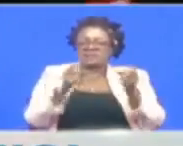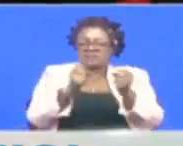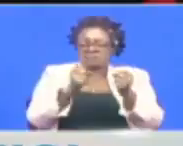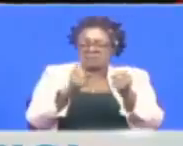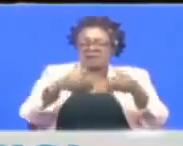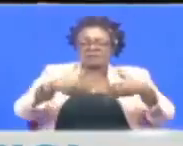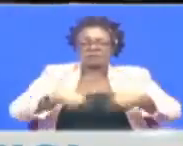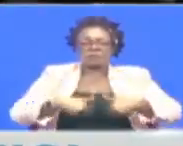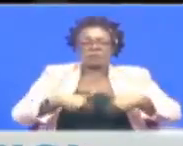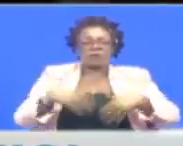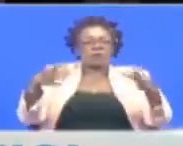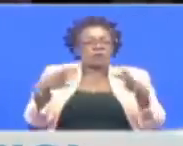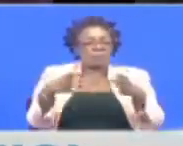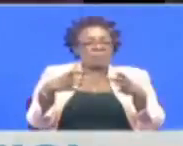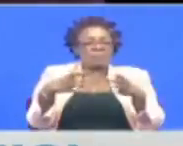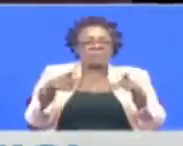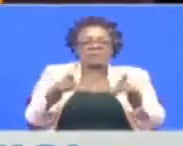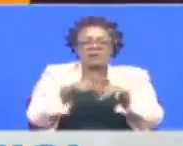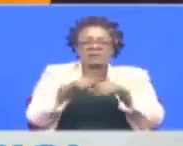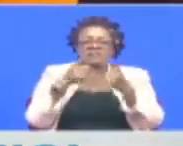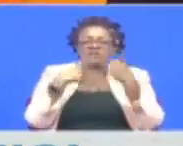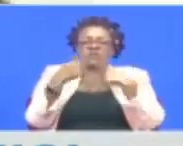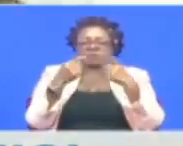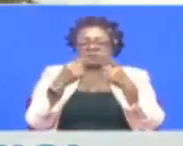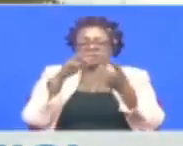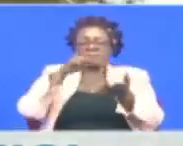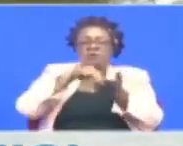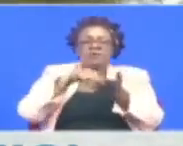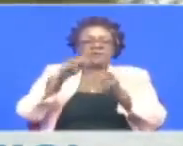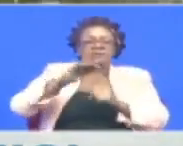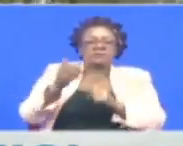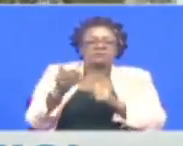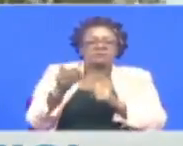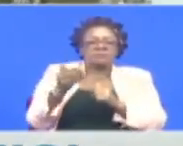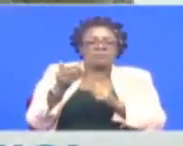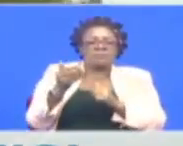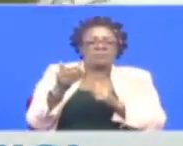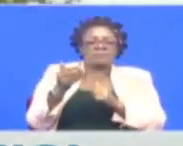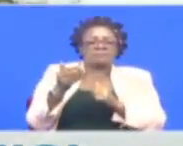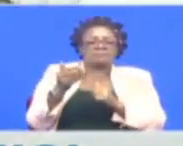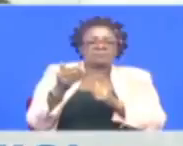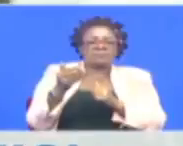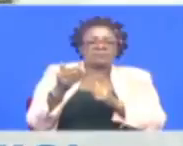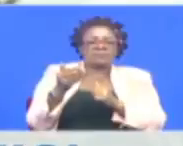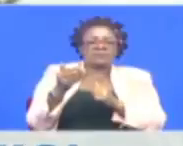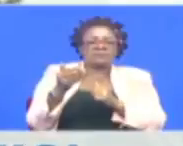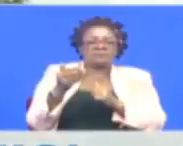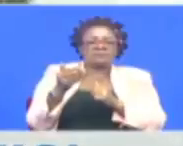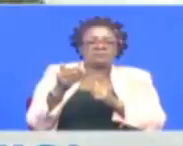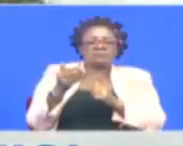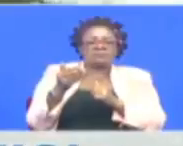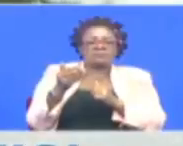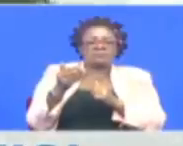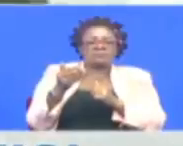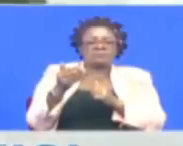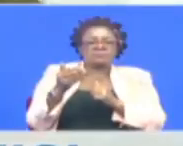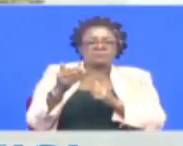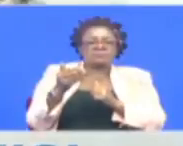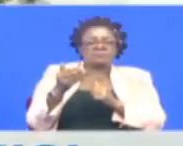youth while addressing a crowd in Migori town. Sikia! Sikia! No!